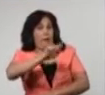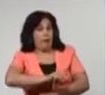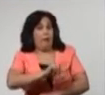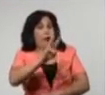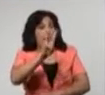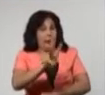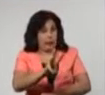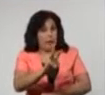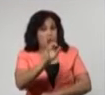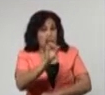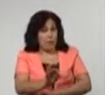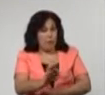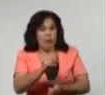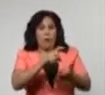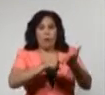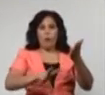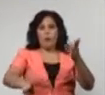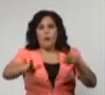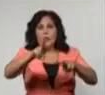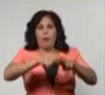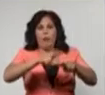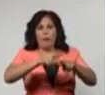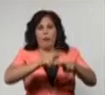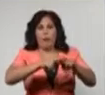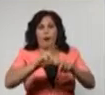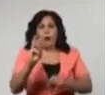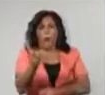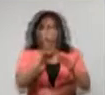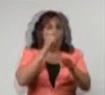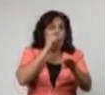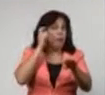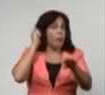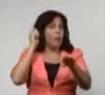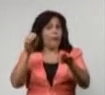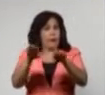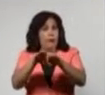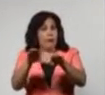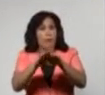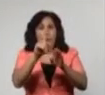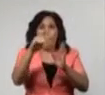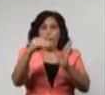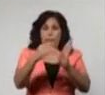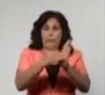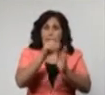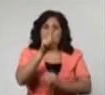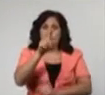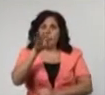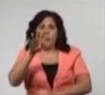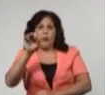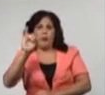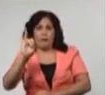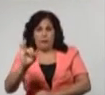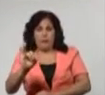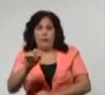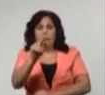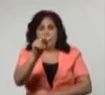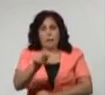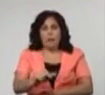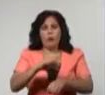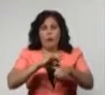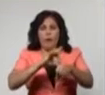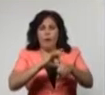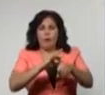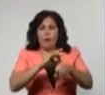1,250 patients have been asymptomatic at the time they were diagnosed. They represent